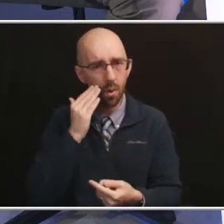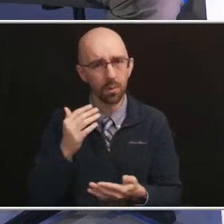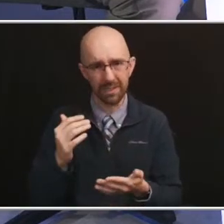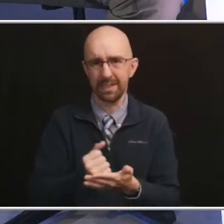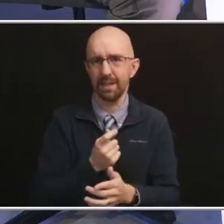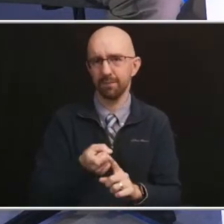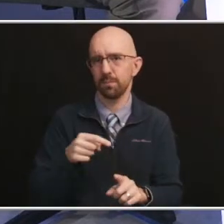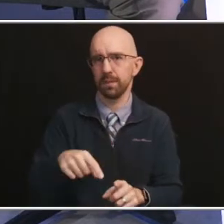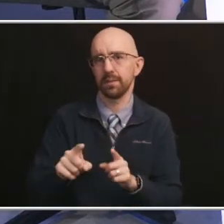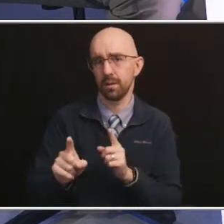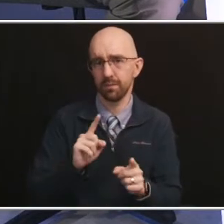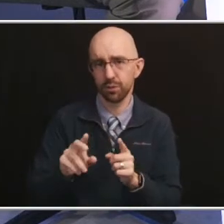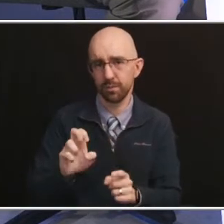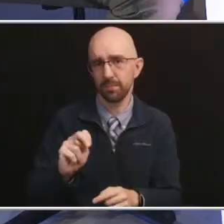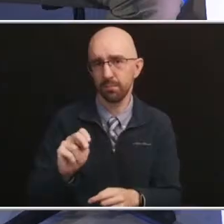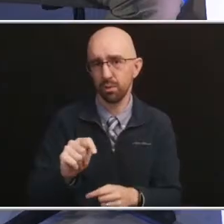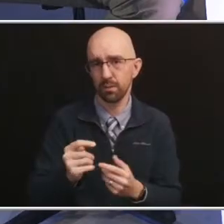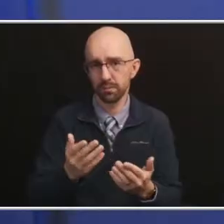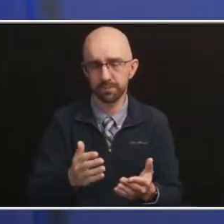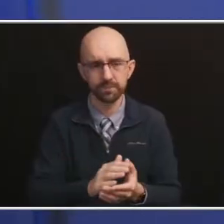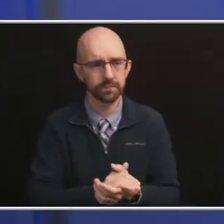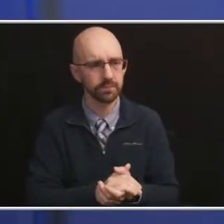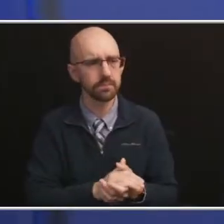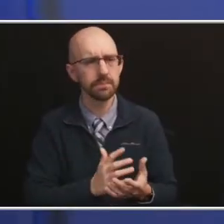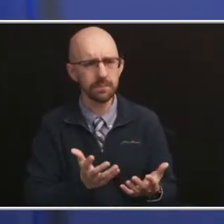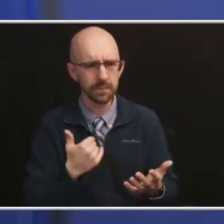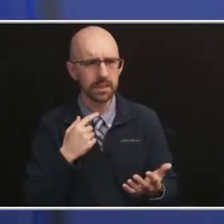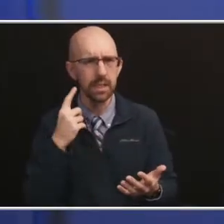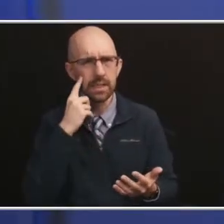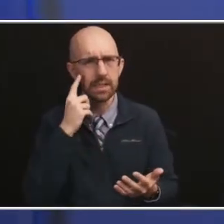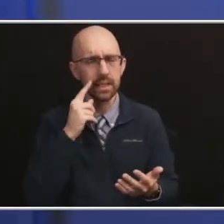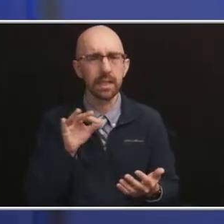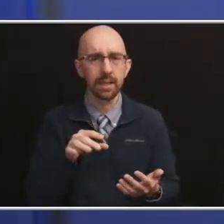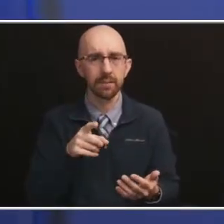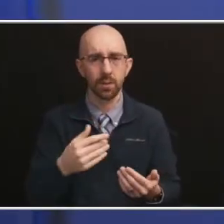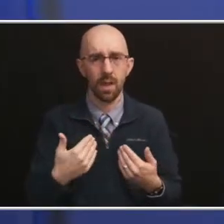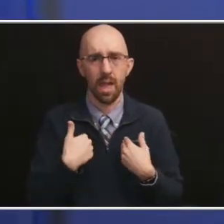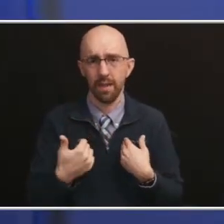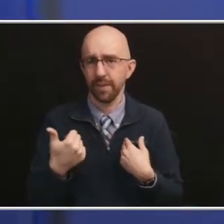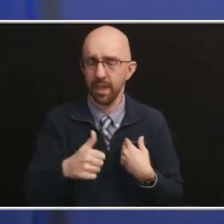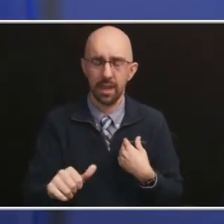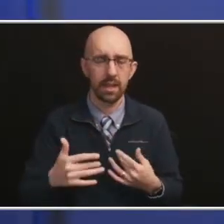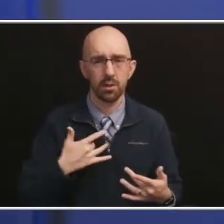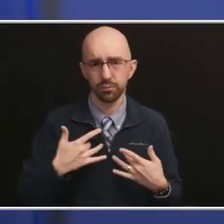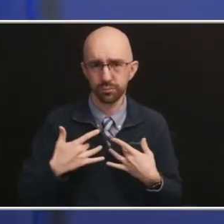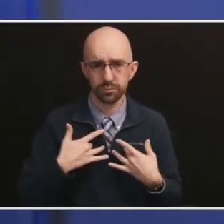conversation, Brent? I think if you're having any concern,